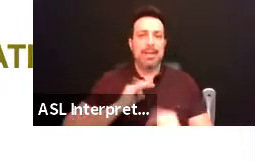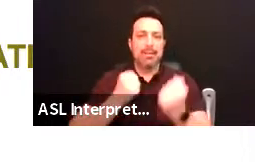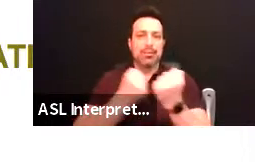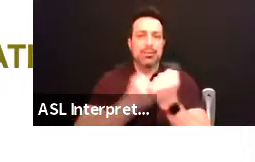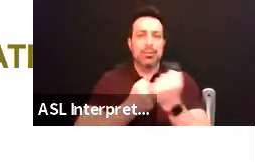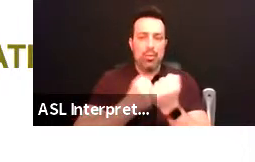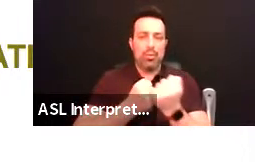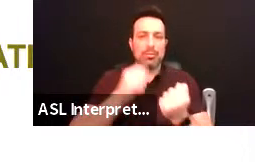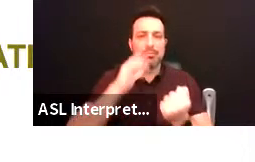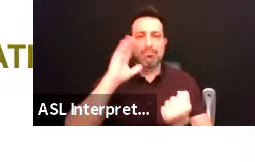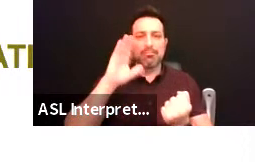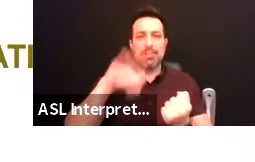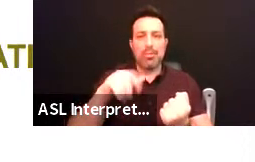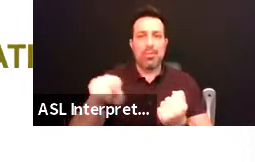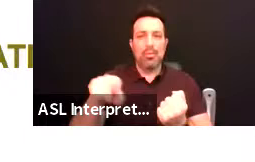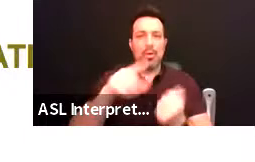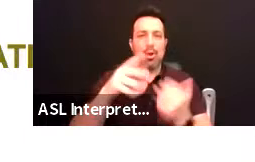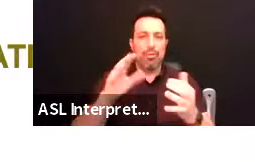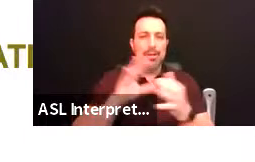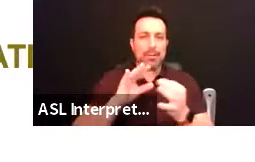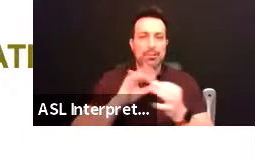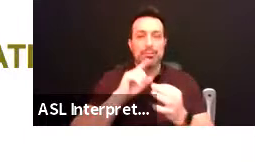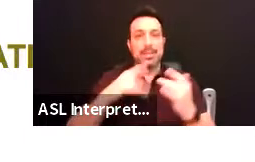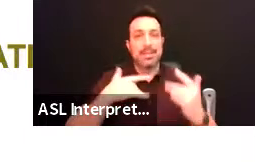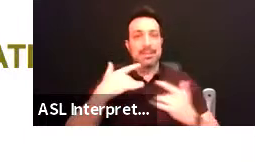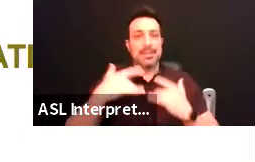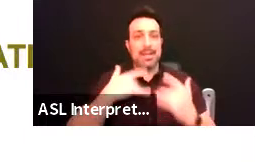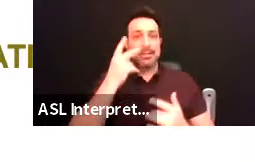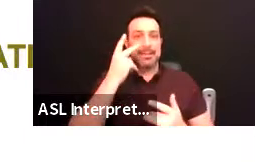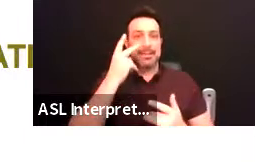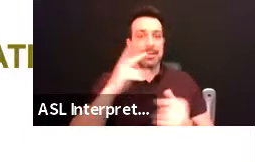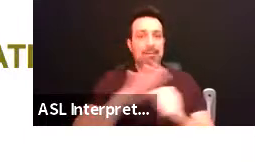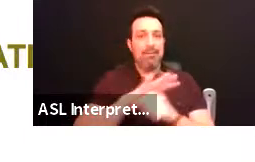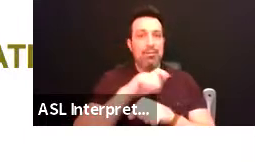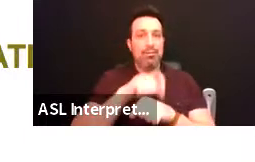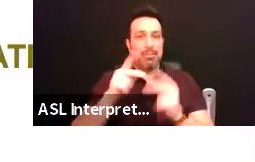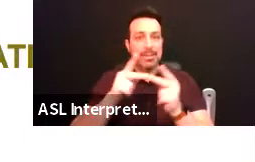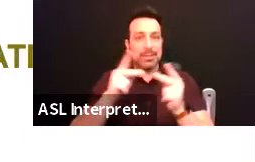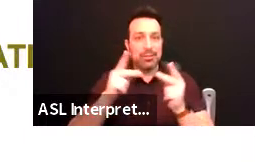which I know has been mentioned, and we're really excited to see that a full-time